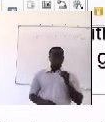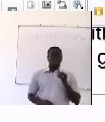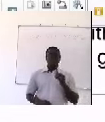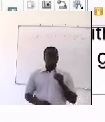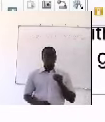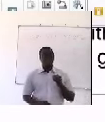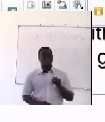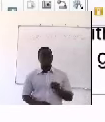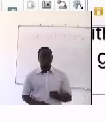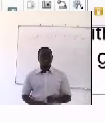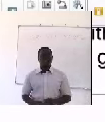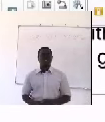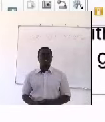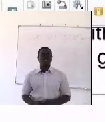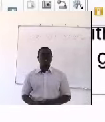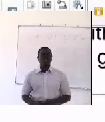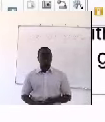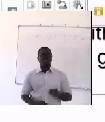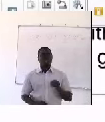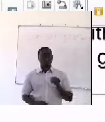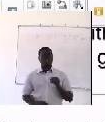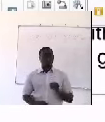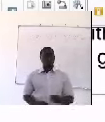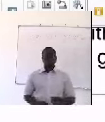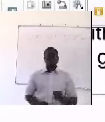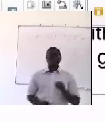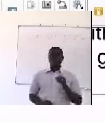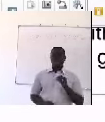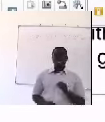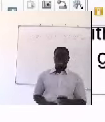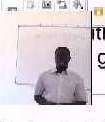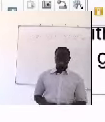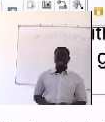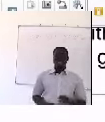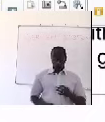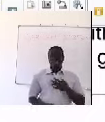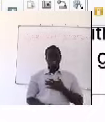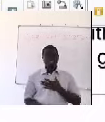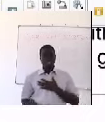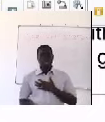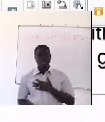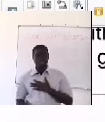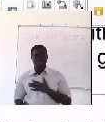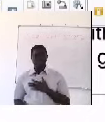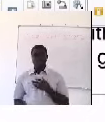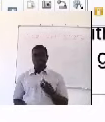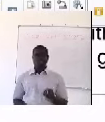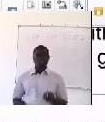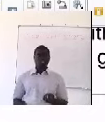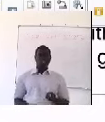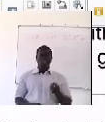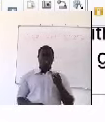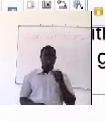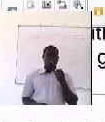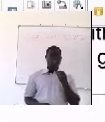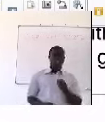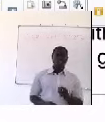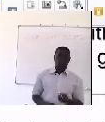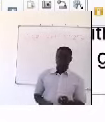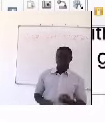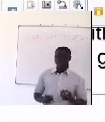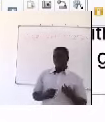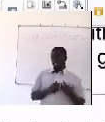affect the skeletal muscles, whereas the automatic nervous system affects the